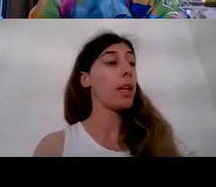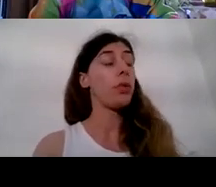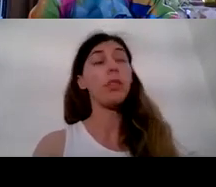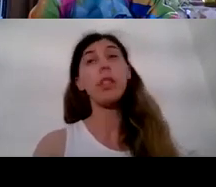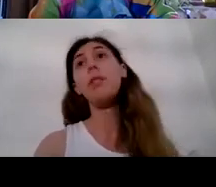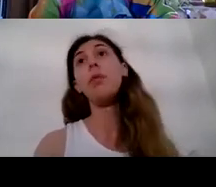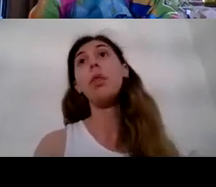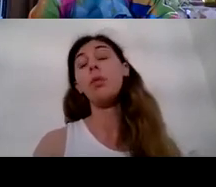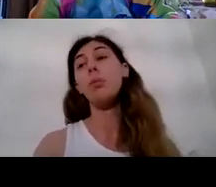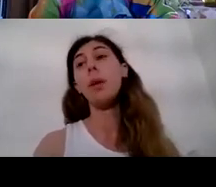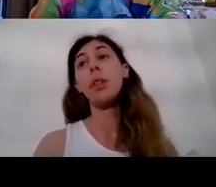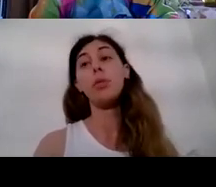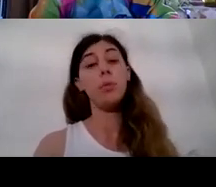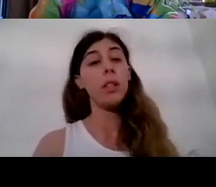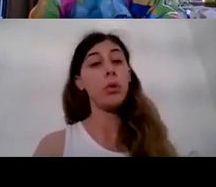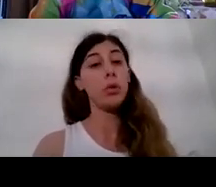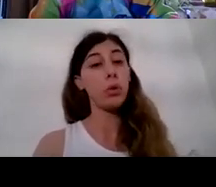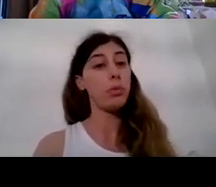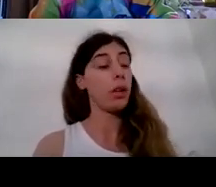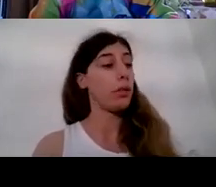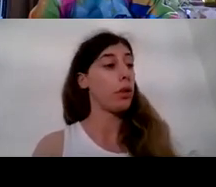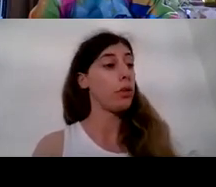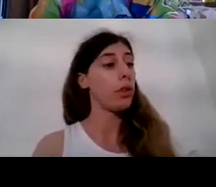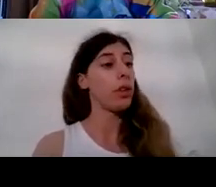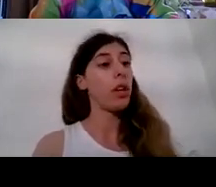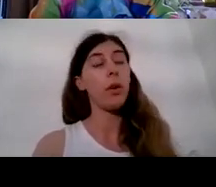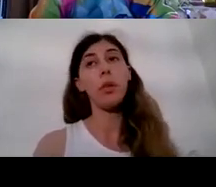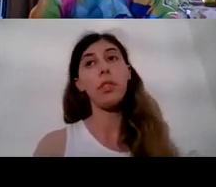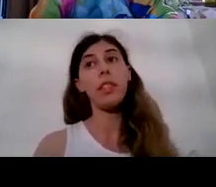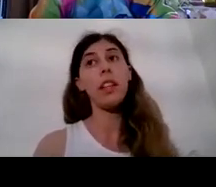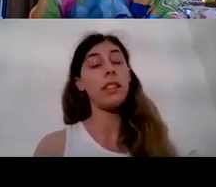Also, regarding a specific procedure,